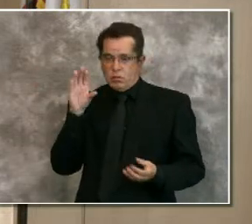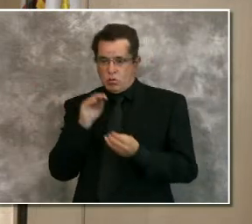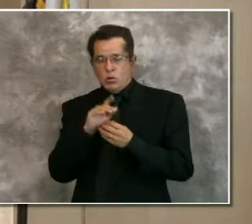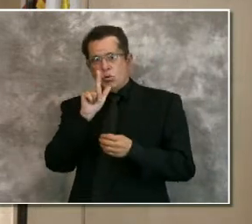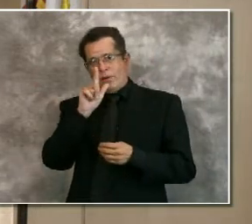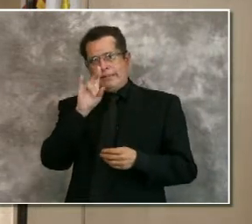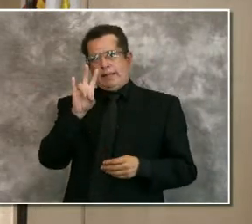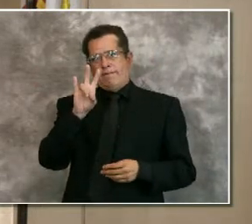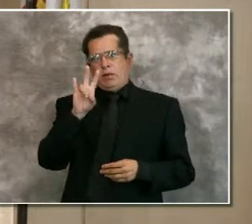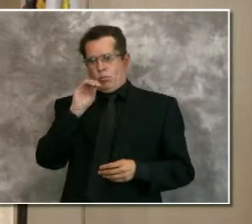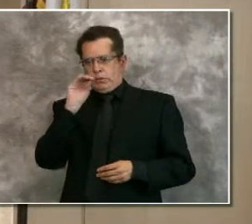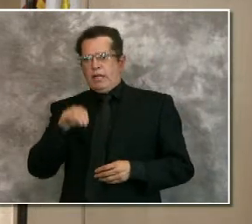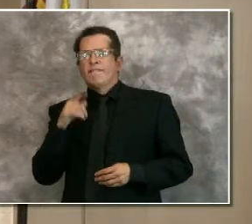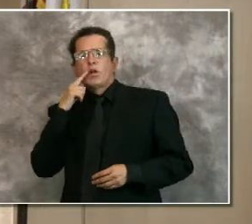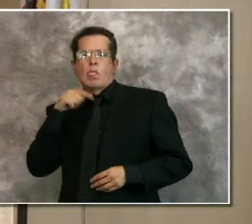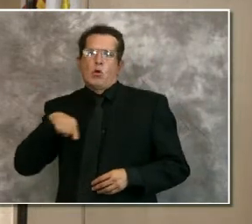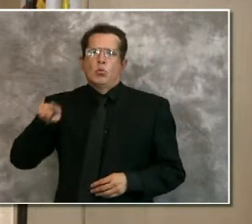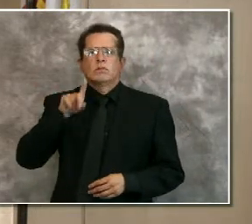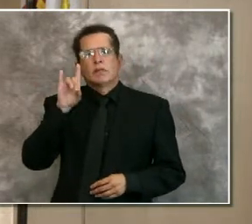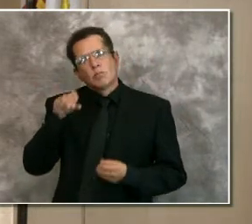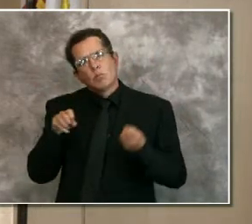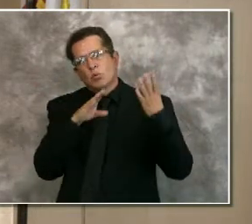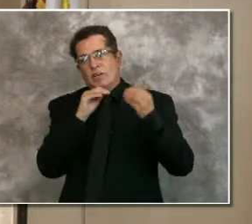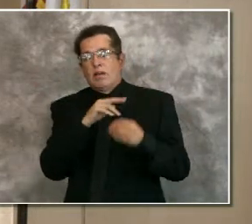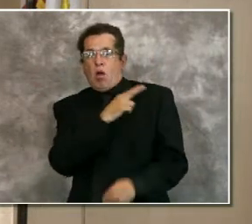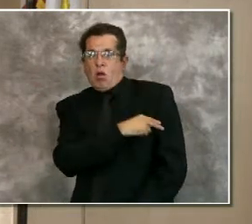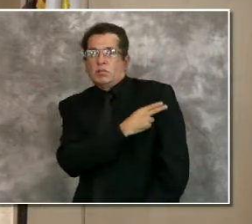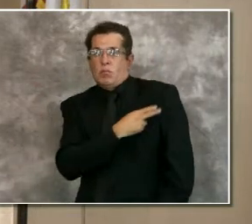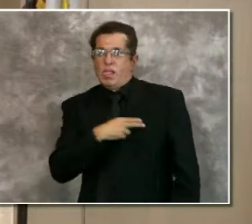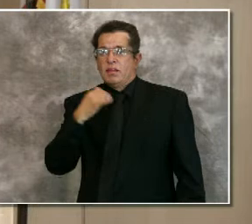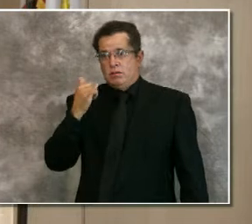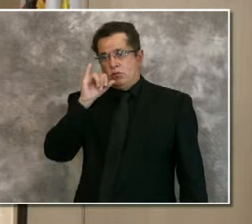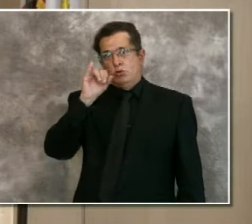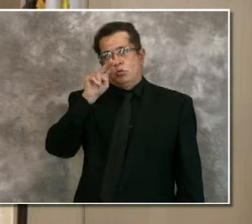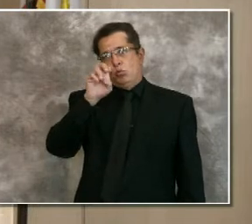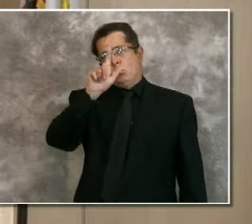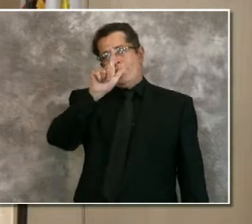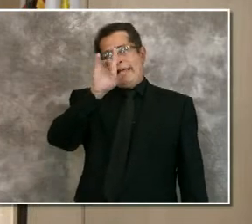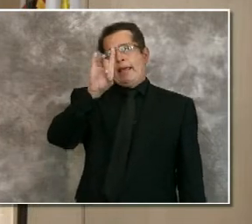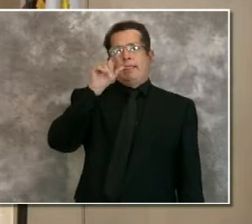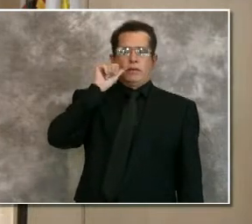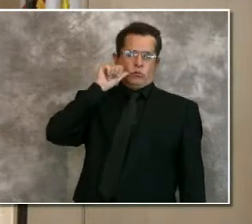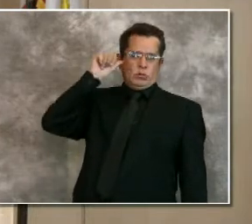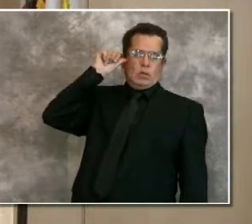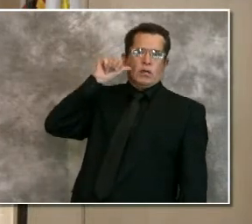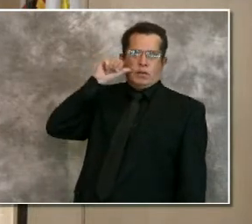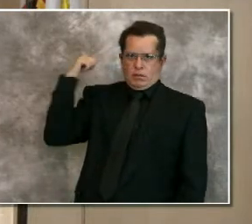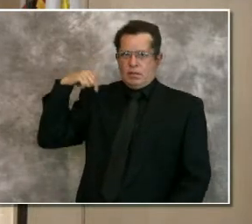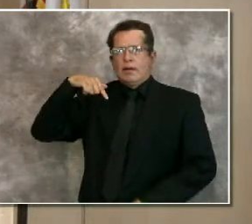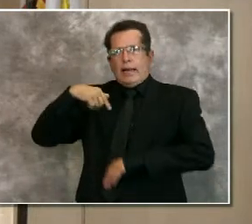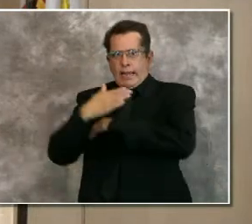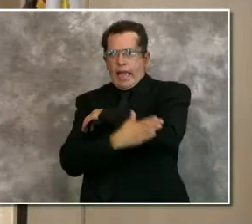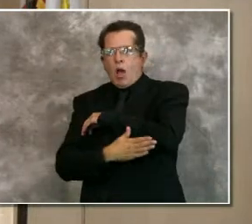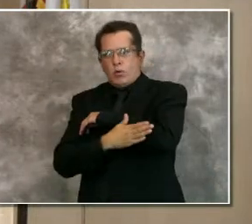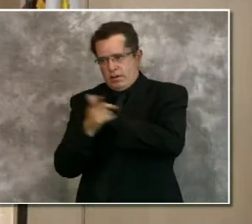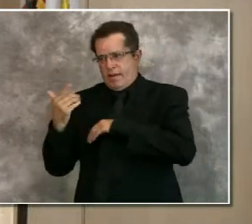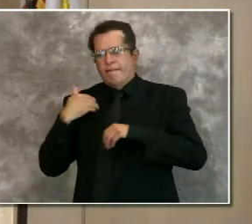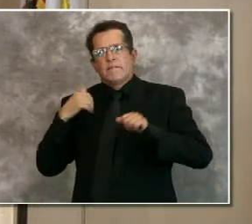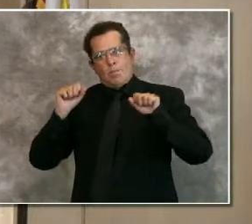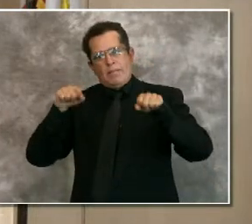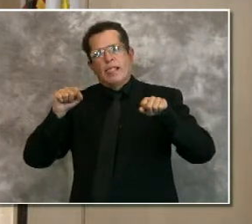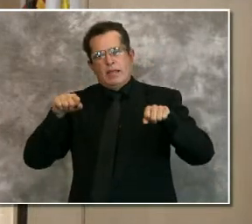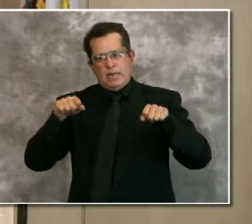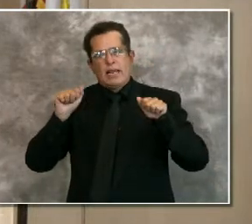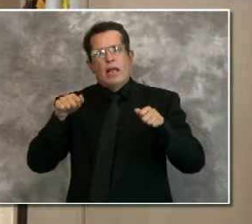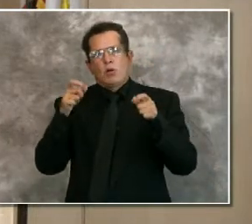number of those hospitalized. And as of June 28th, yesterday, the county has surge capacity for hospitalizations